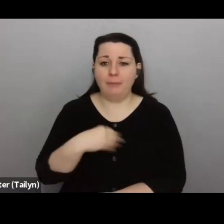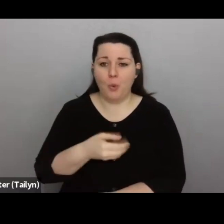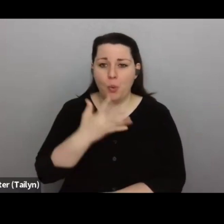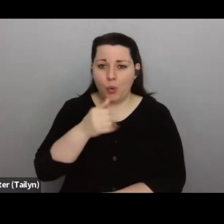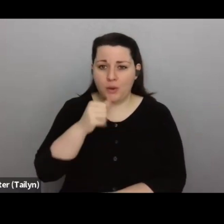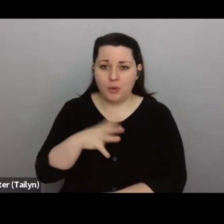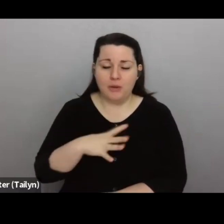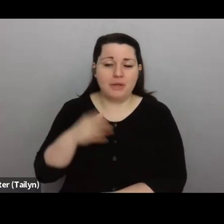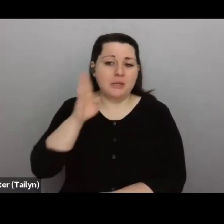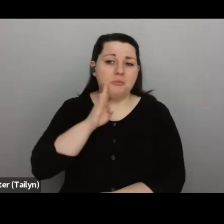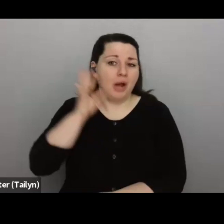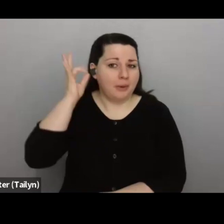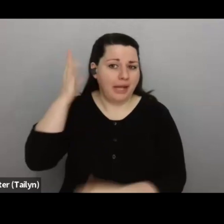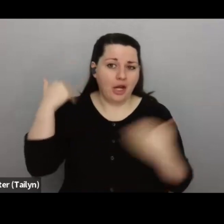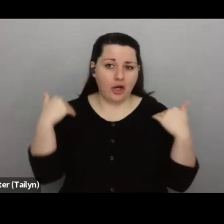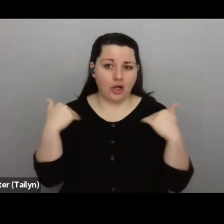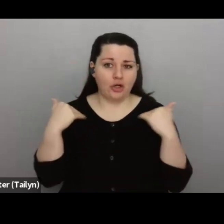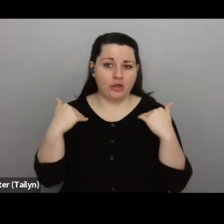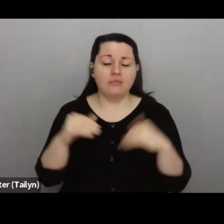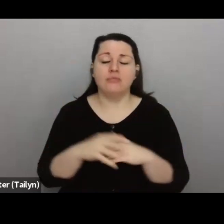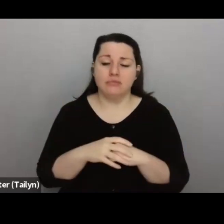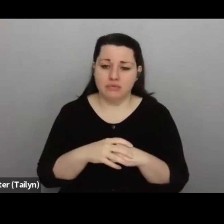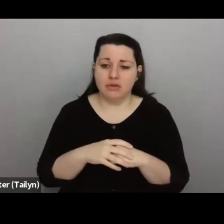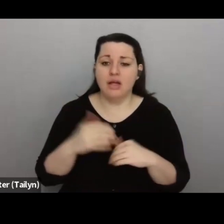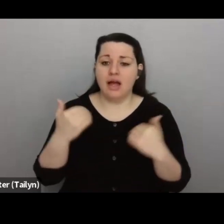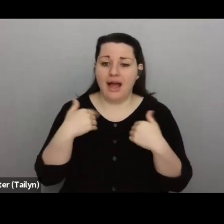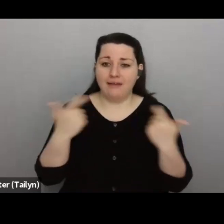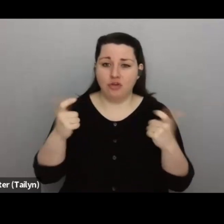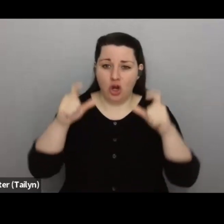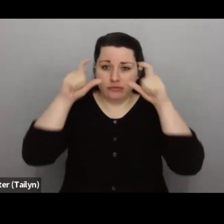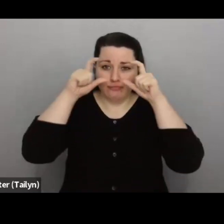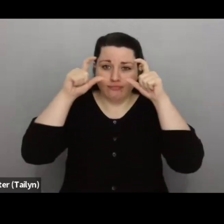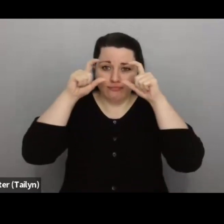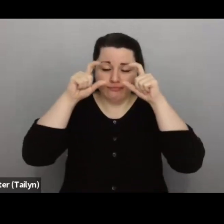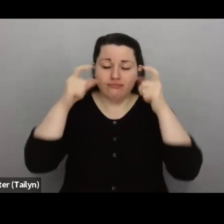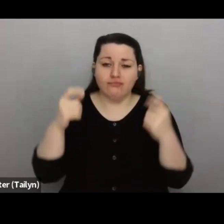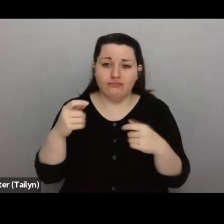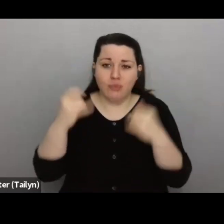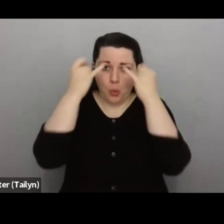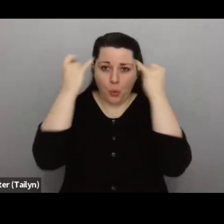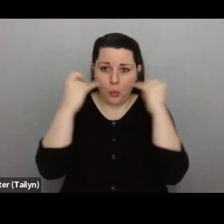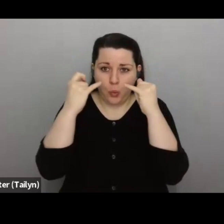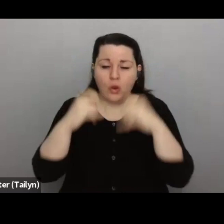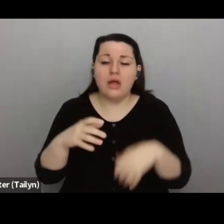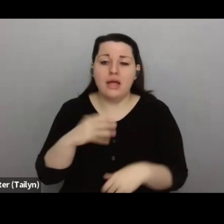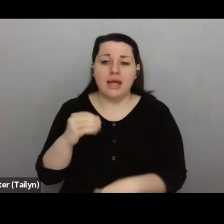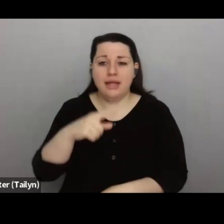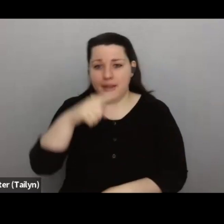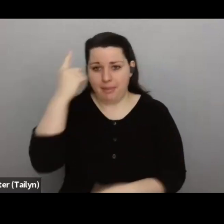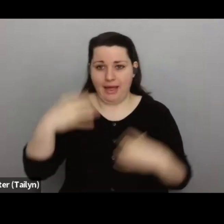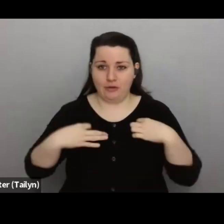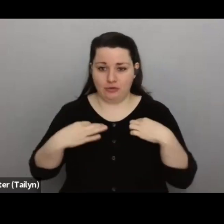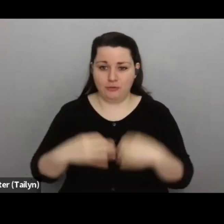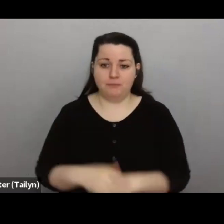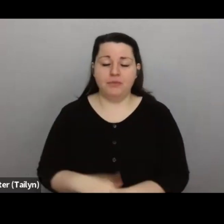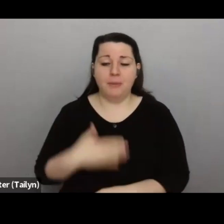brown hair. It goes just a little bit past my shoulders. I'm wearing some large, round, wire-framed glasses and a black t-shirt. And